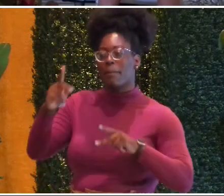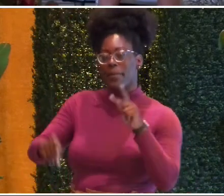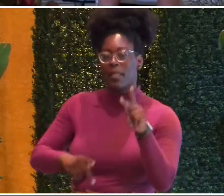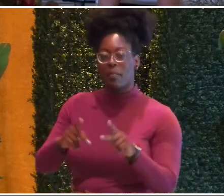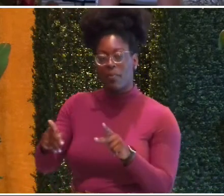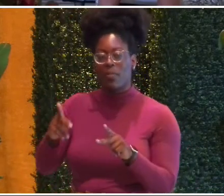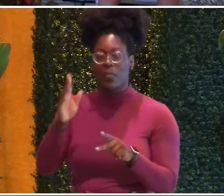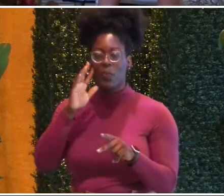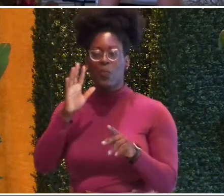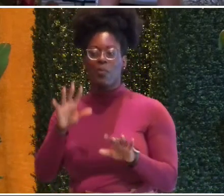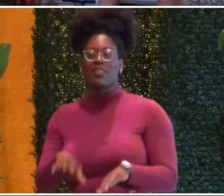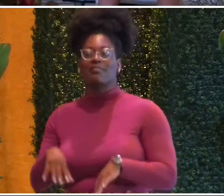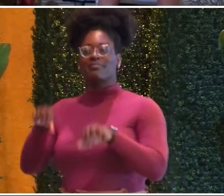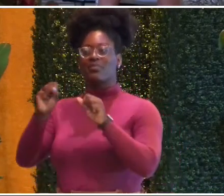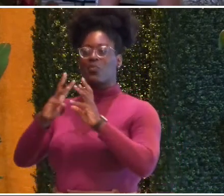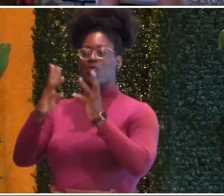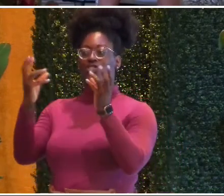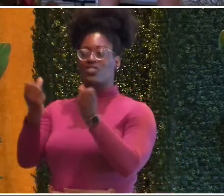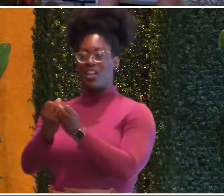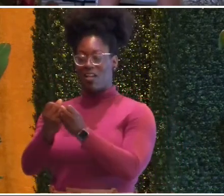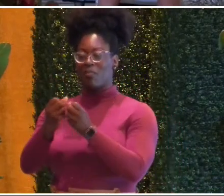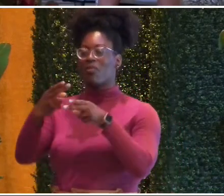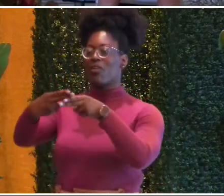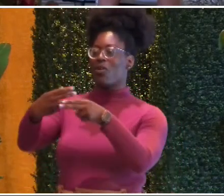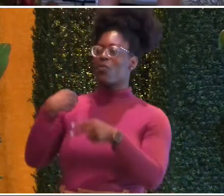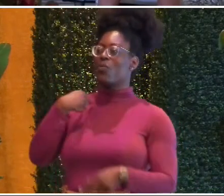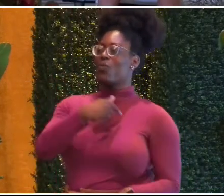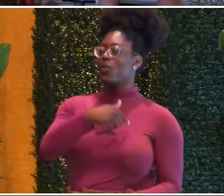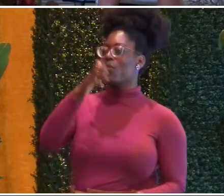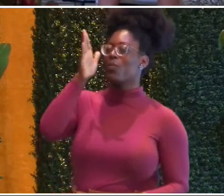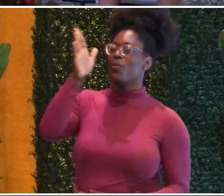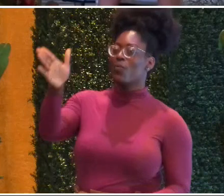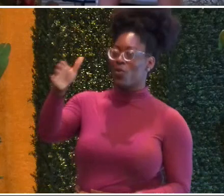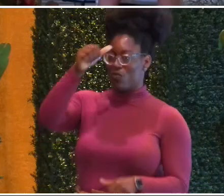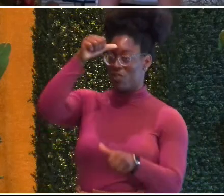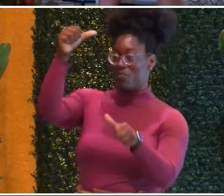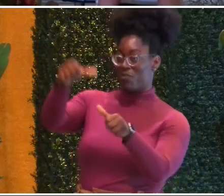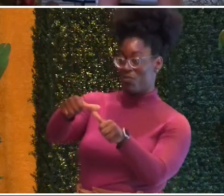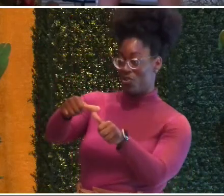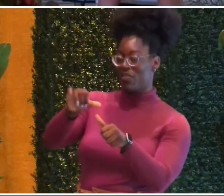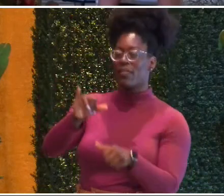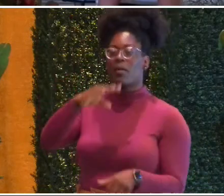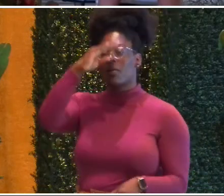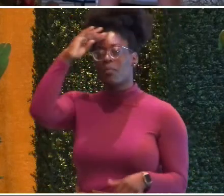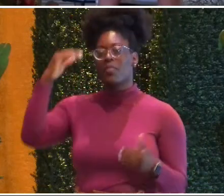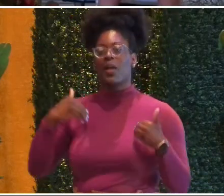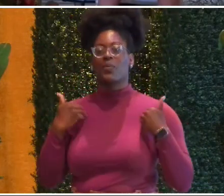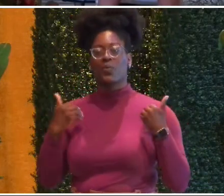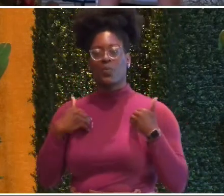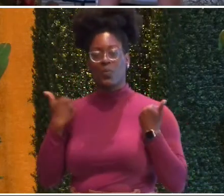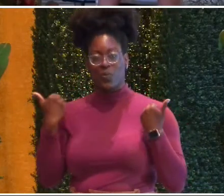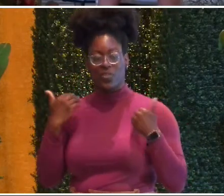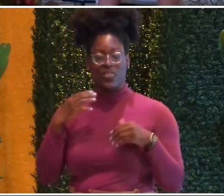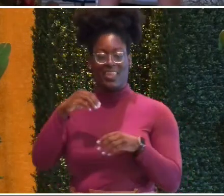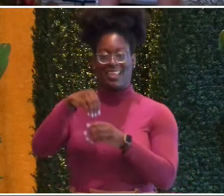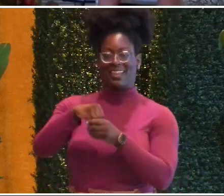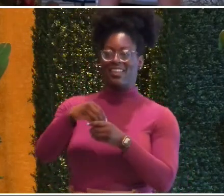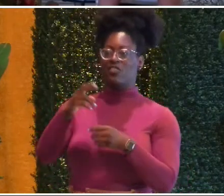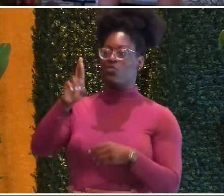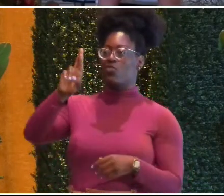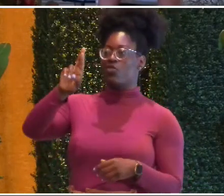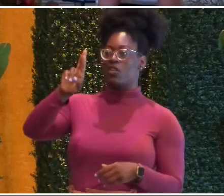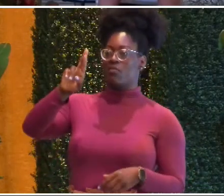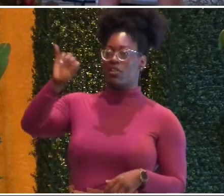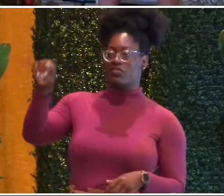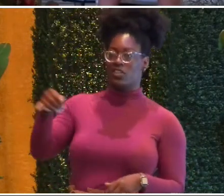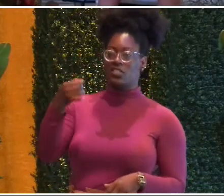of the We Will Remember workshop, Black Youth for Reproductive Freedom. It's at 10 a.m. in Marsha P. Johnson, if you want to keep lifting up the youth and